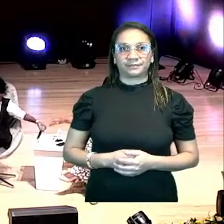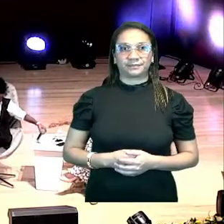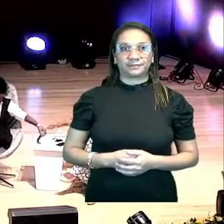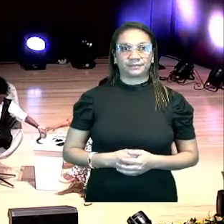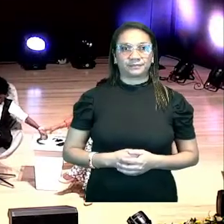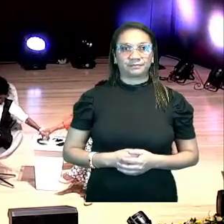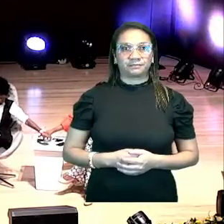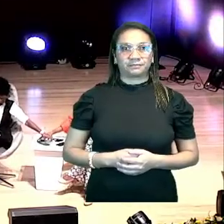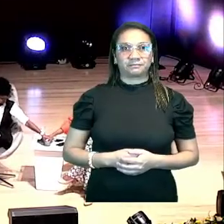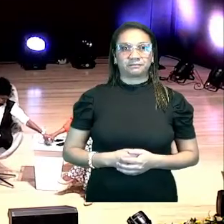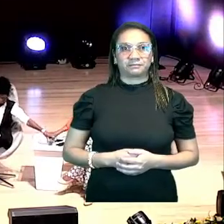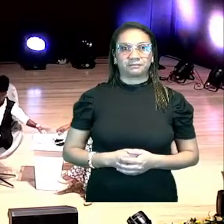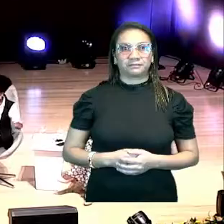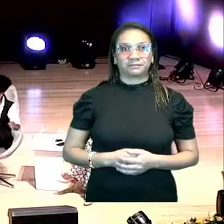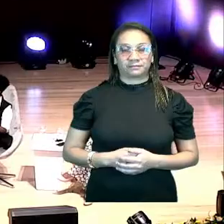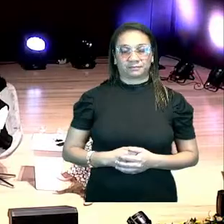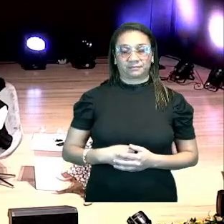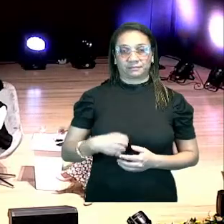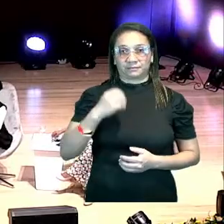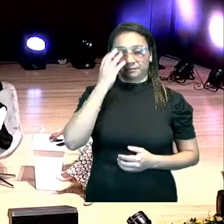Hello.